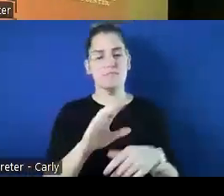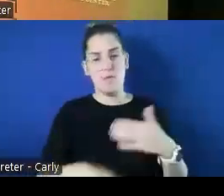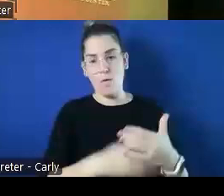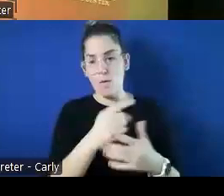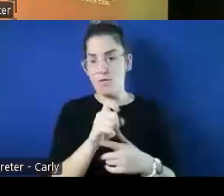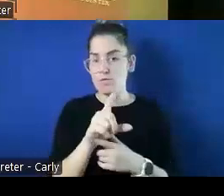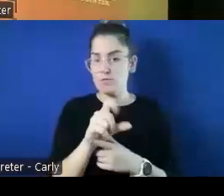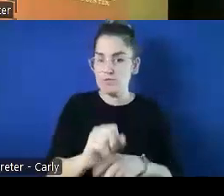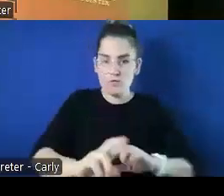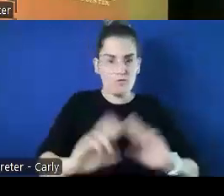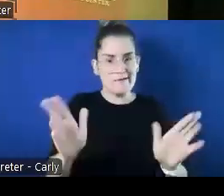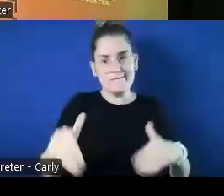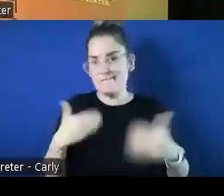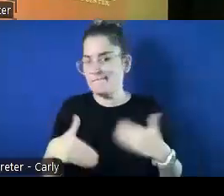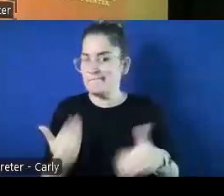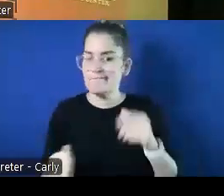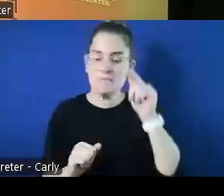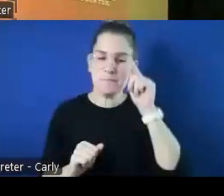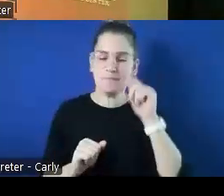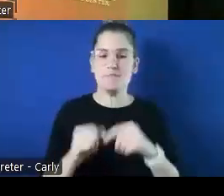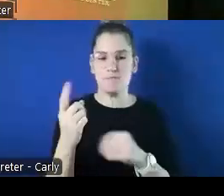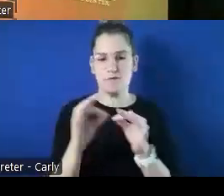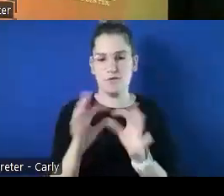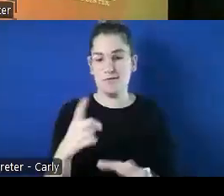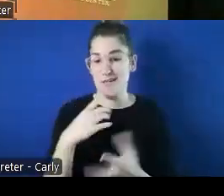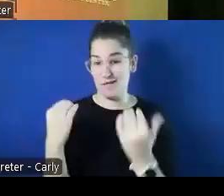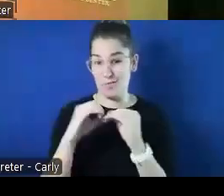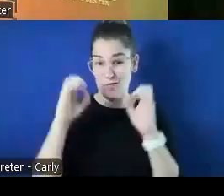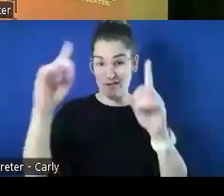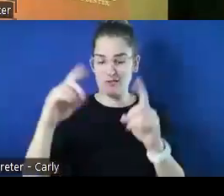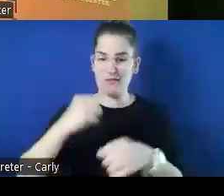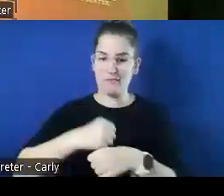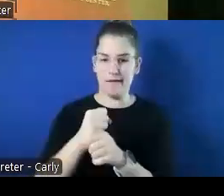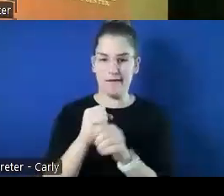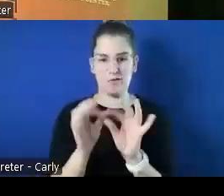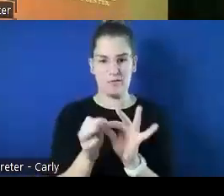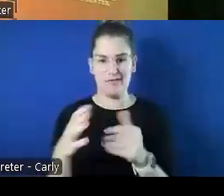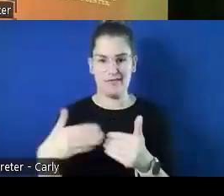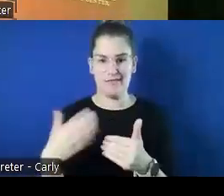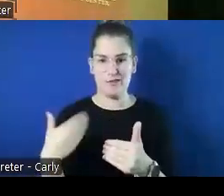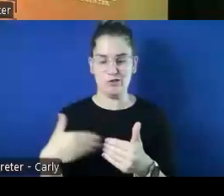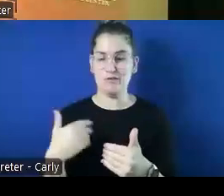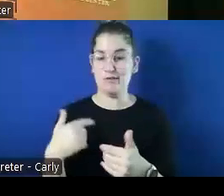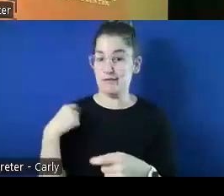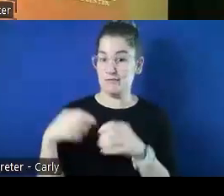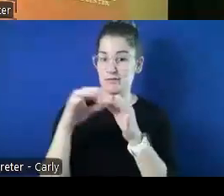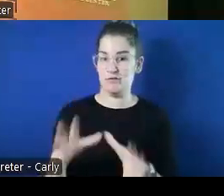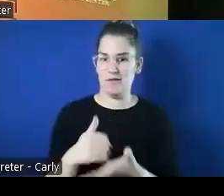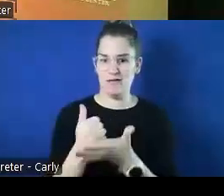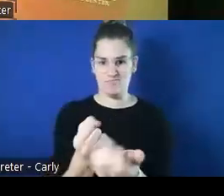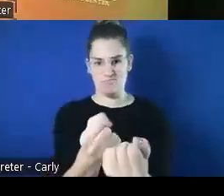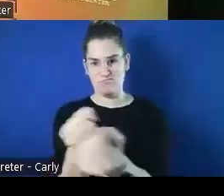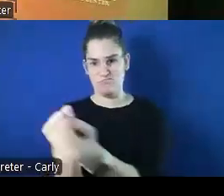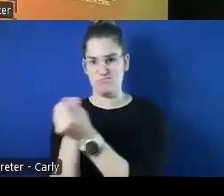handle it. Another interpreter said, more education can make the interpretation easier, and it would be a way for Spanish interpreters to help advocate